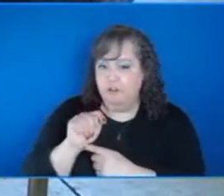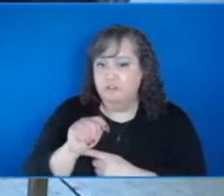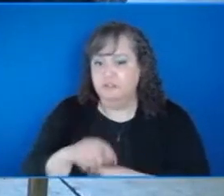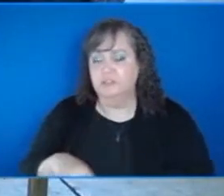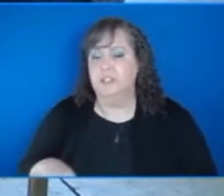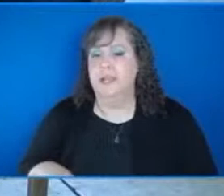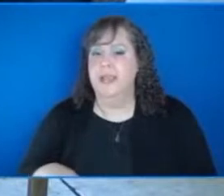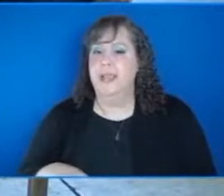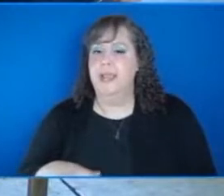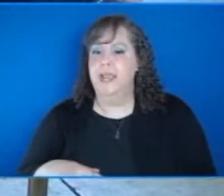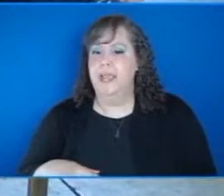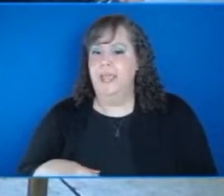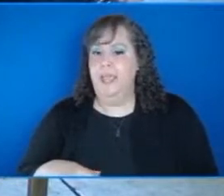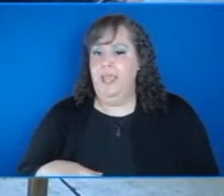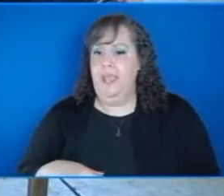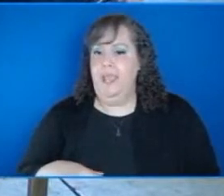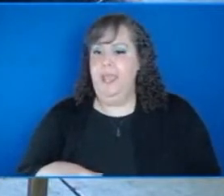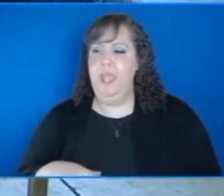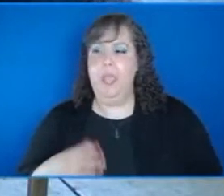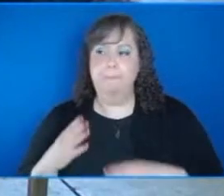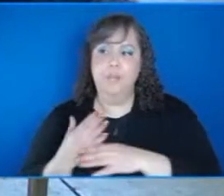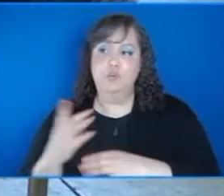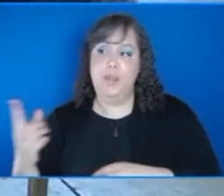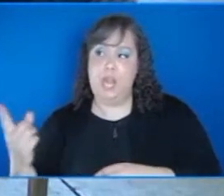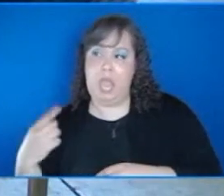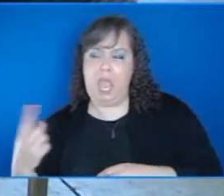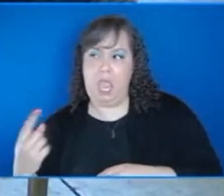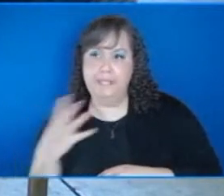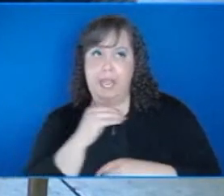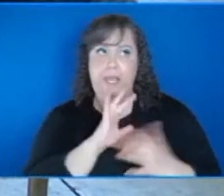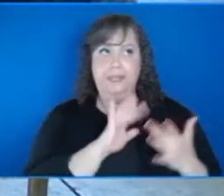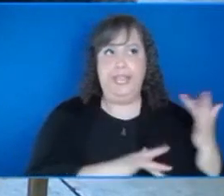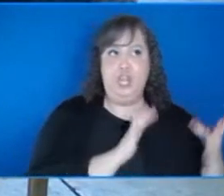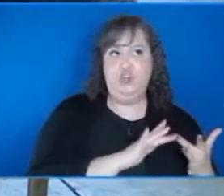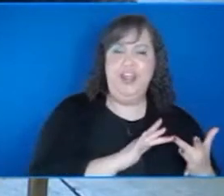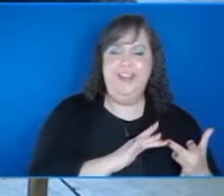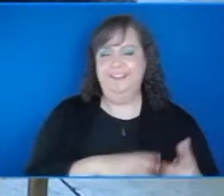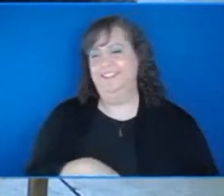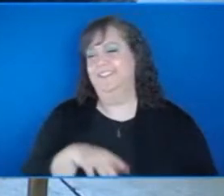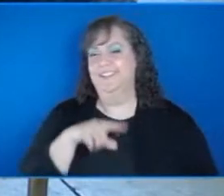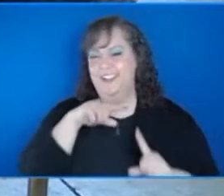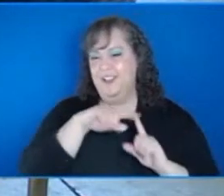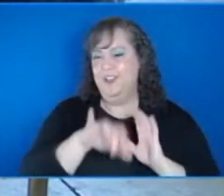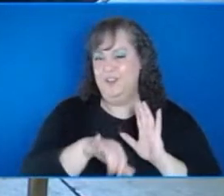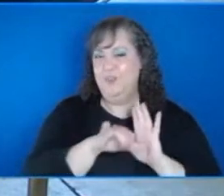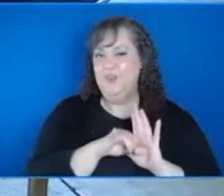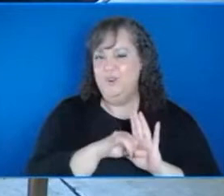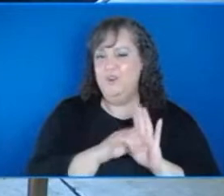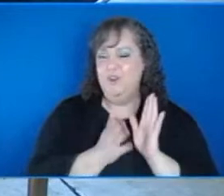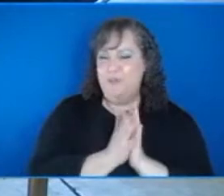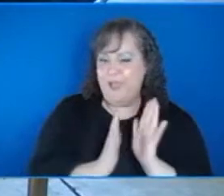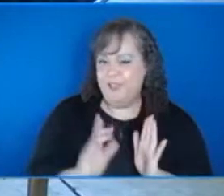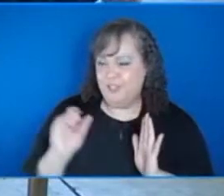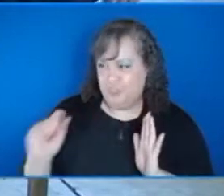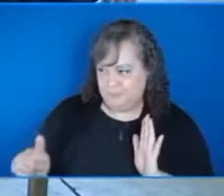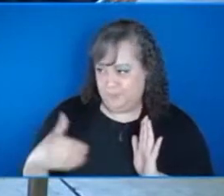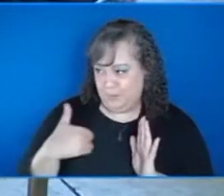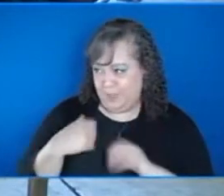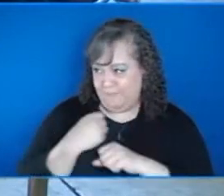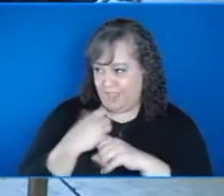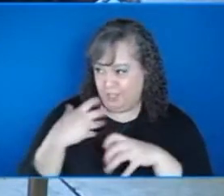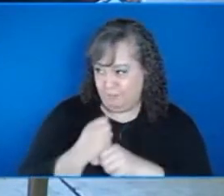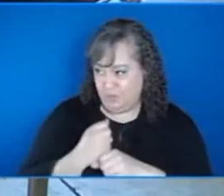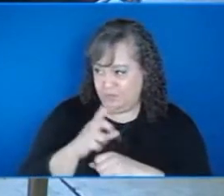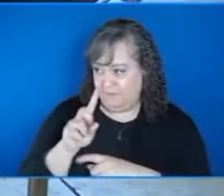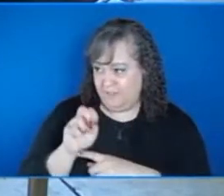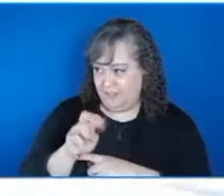Tween us on the internet. Natosha on YouTube wants to know, does DART carry any explosive devices? No. I